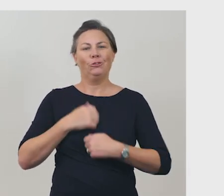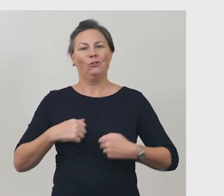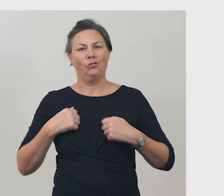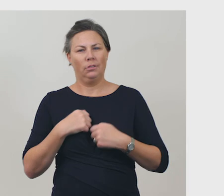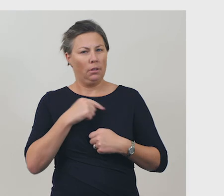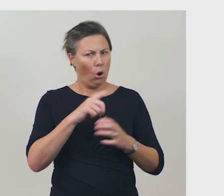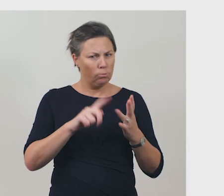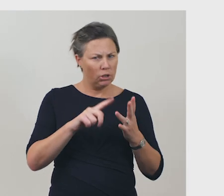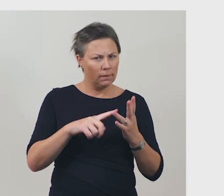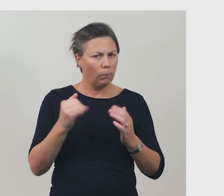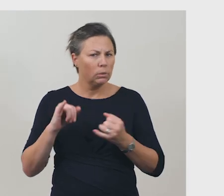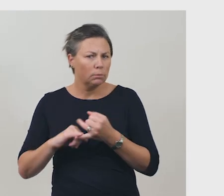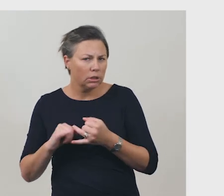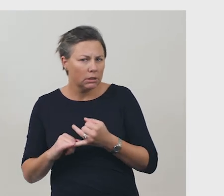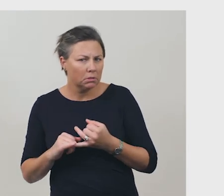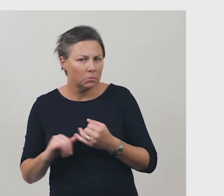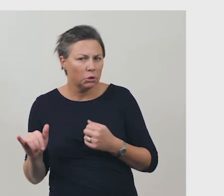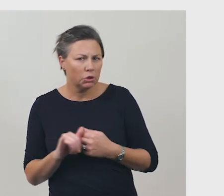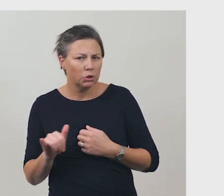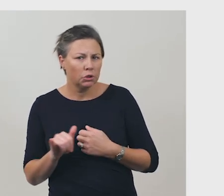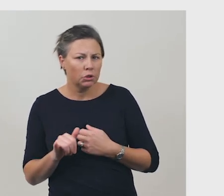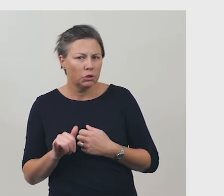objective language or subjective language?